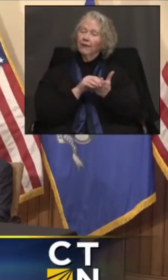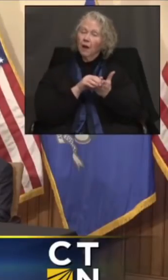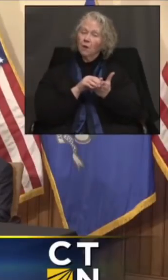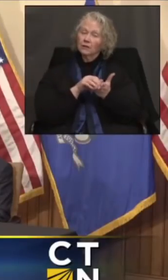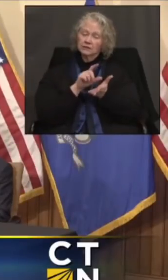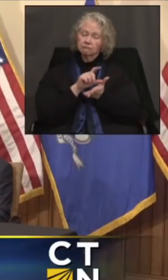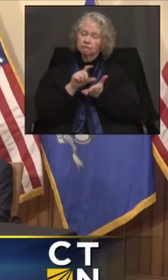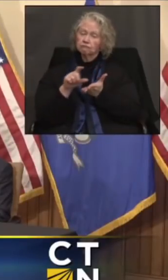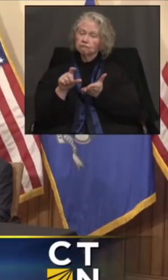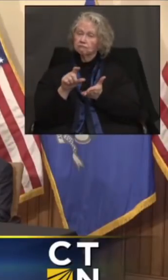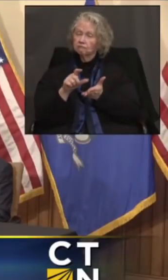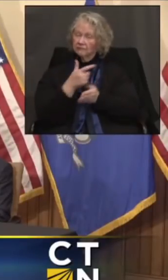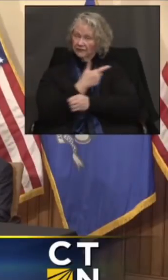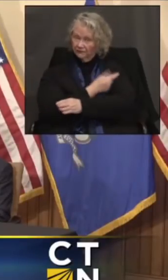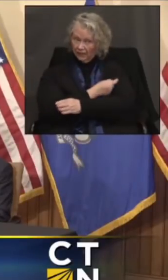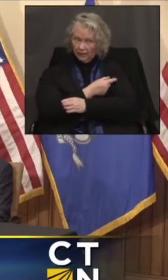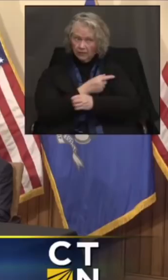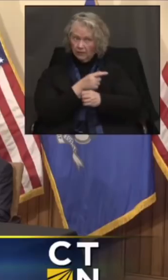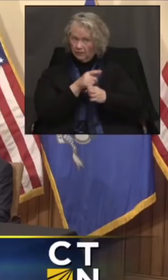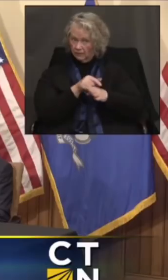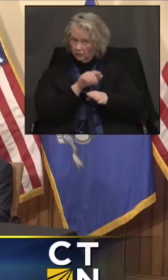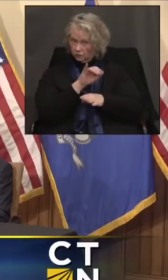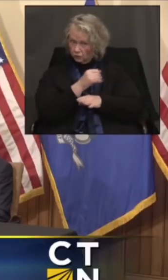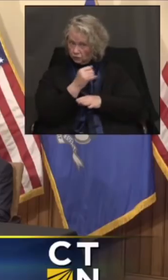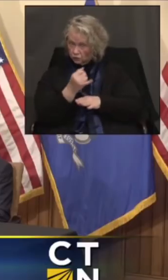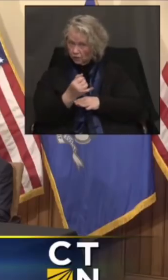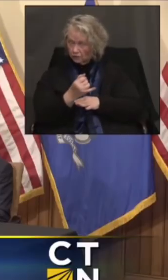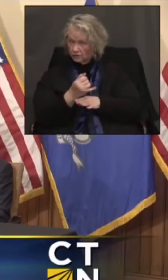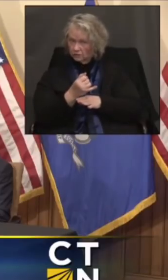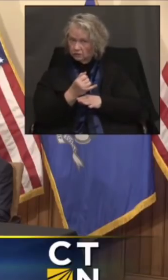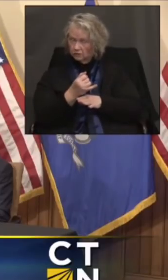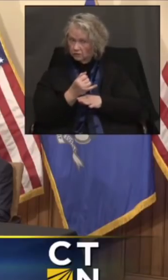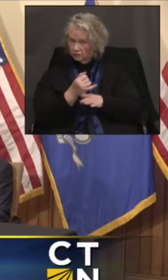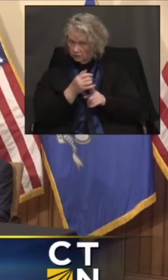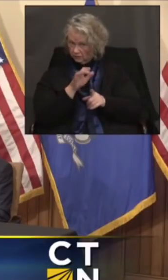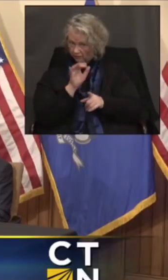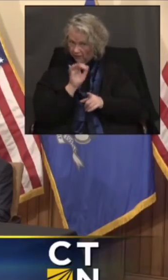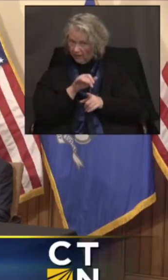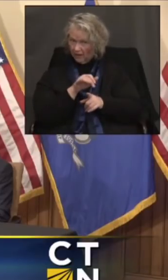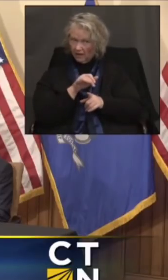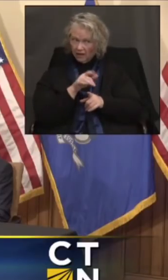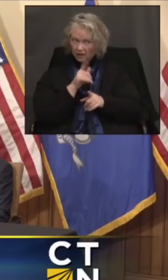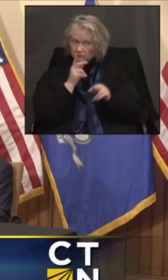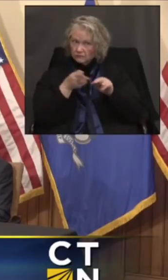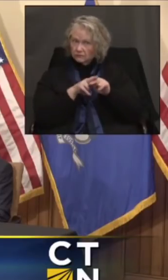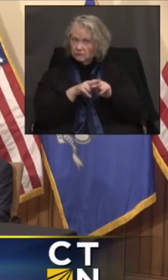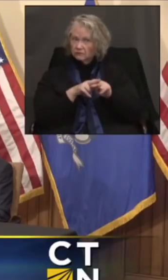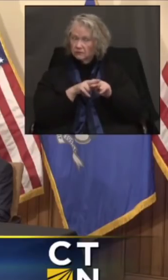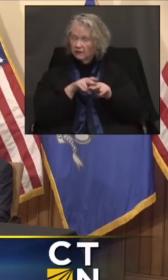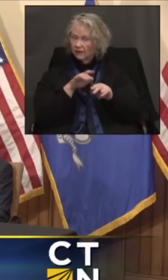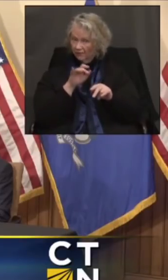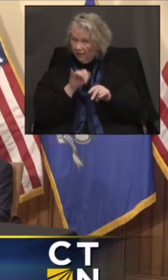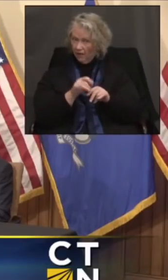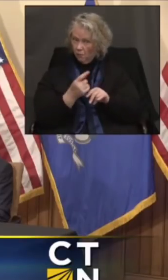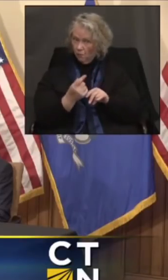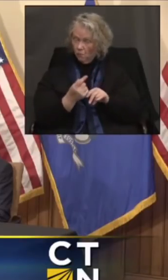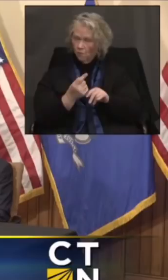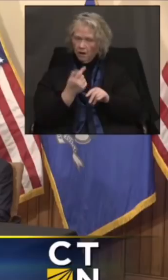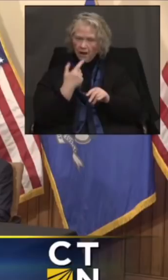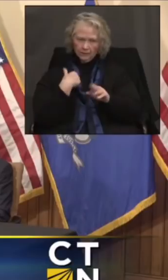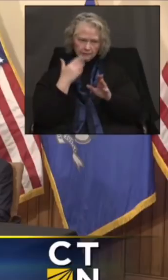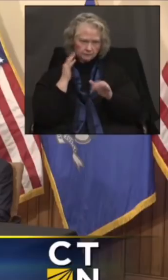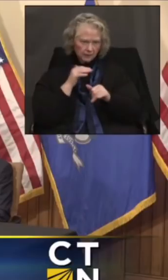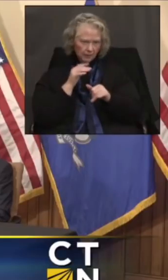Is the Johnson & Johnson, I'll take Paul's question here. Is the Johnson & Johnson ramping up next week? I suspect